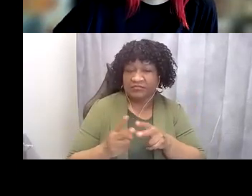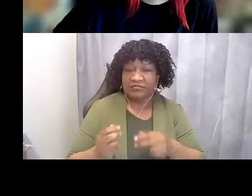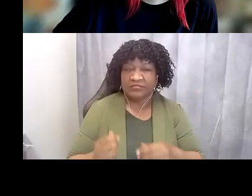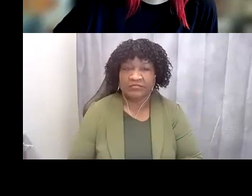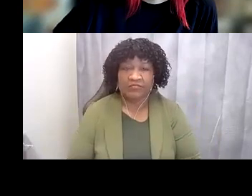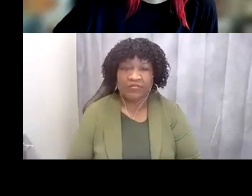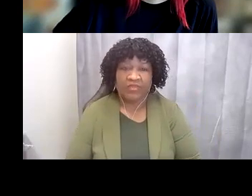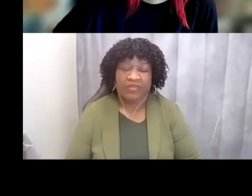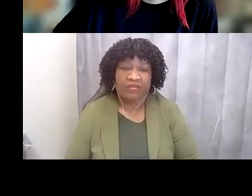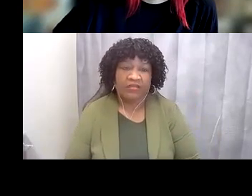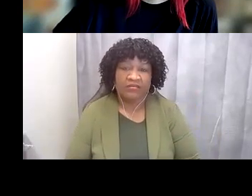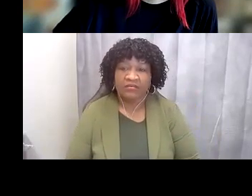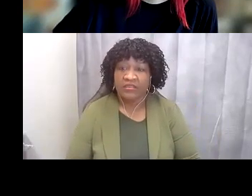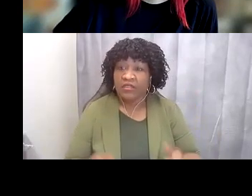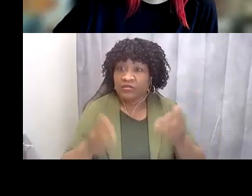So